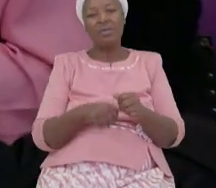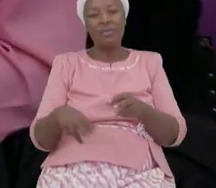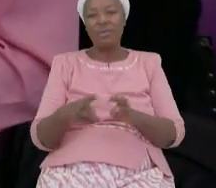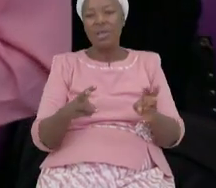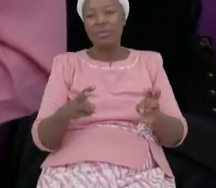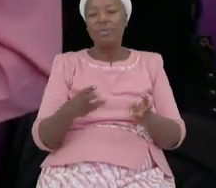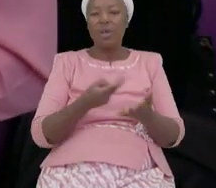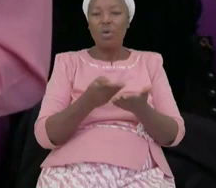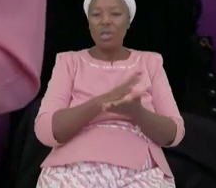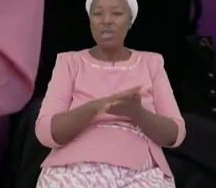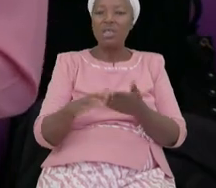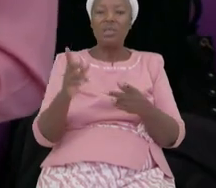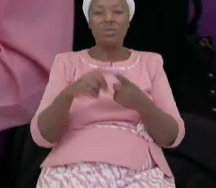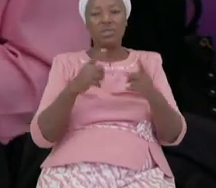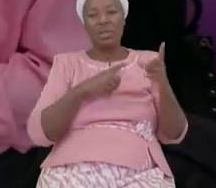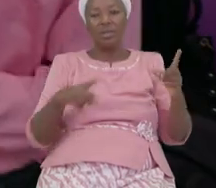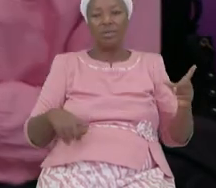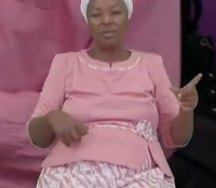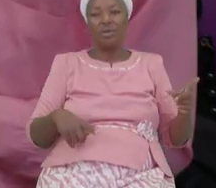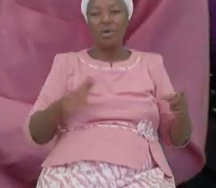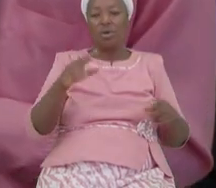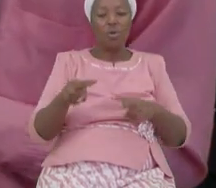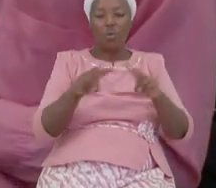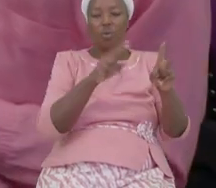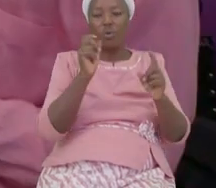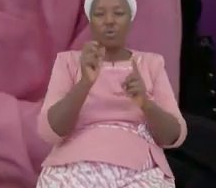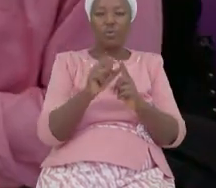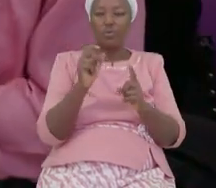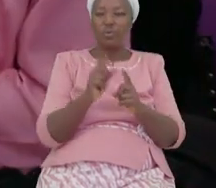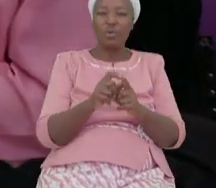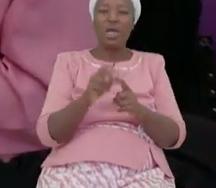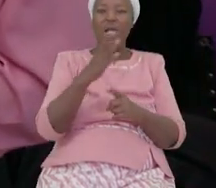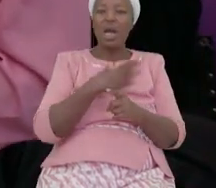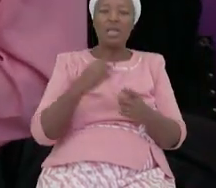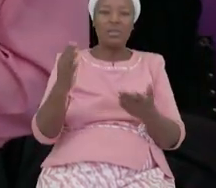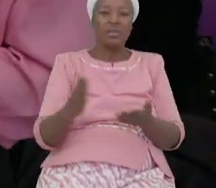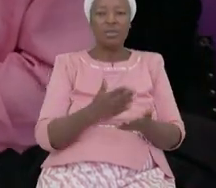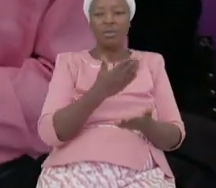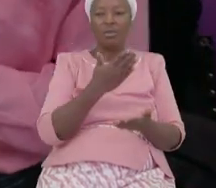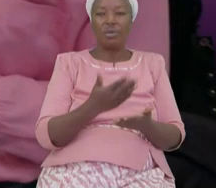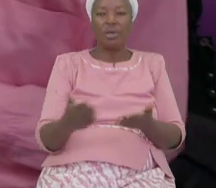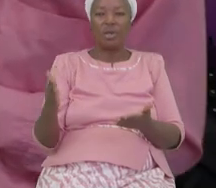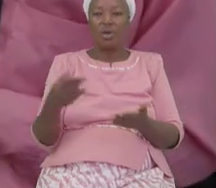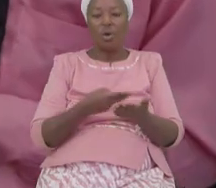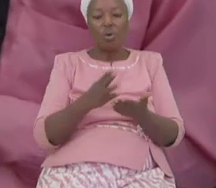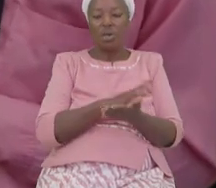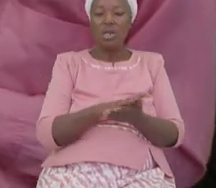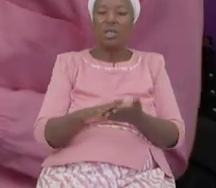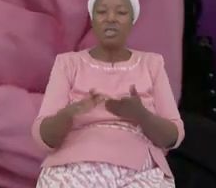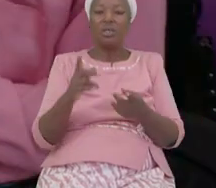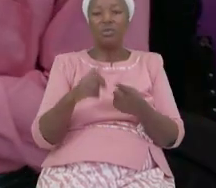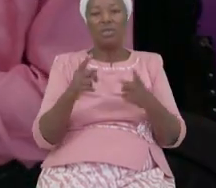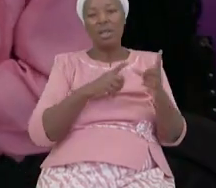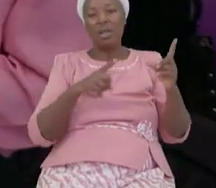Holiness unto the Lord, your watchword and song. Holiness unto the